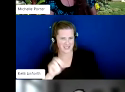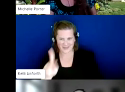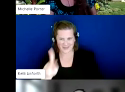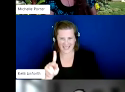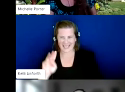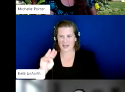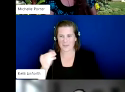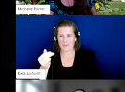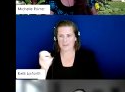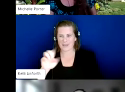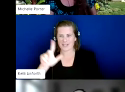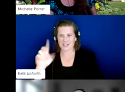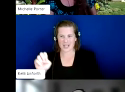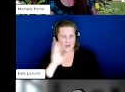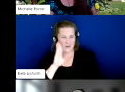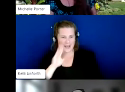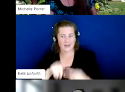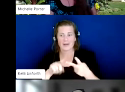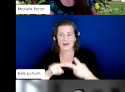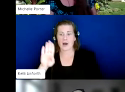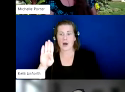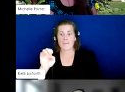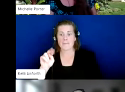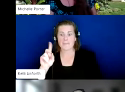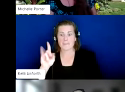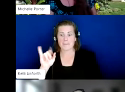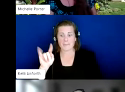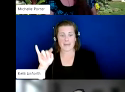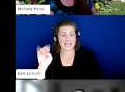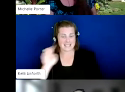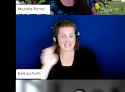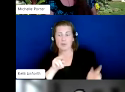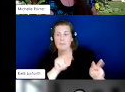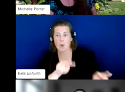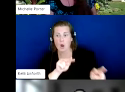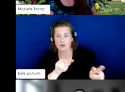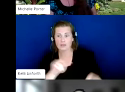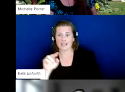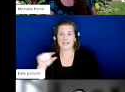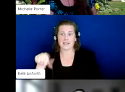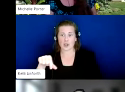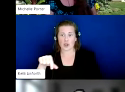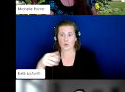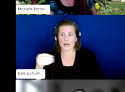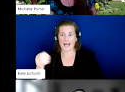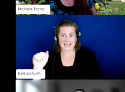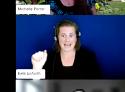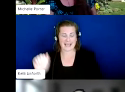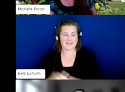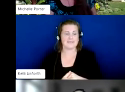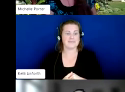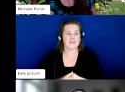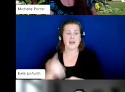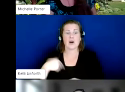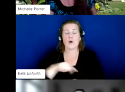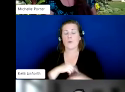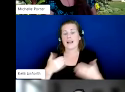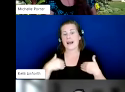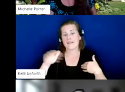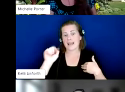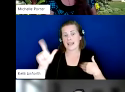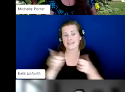Michelle. Benedict will be monitoring the Q&A as we go through. As I mentioned, we have our ASL interpreters